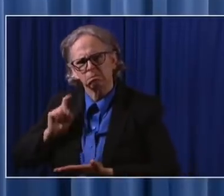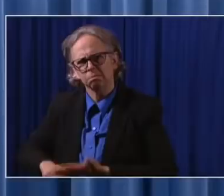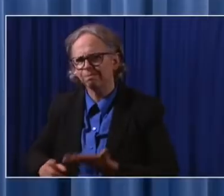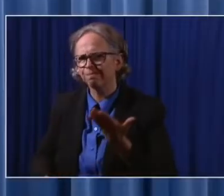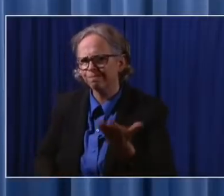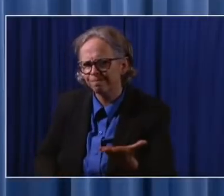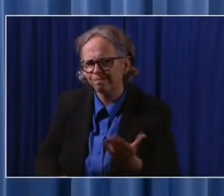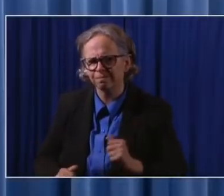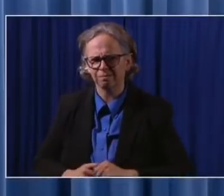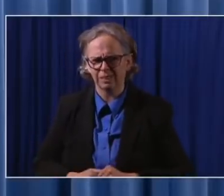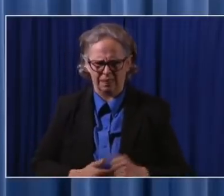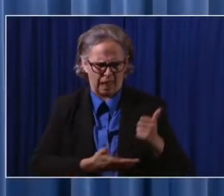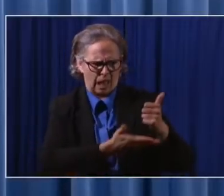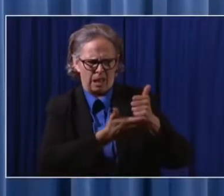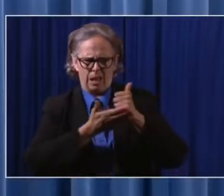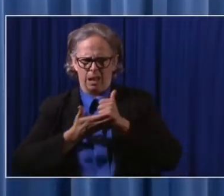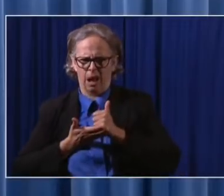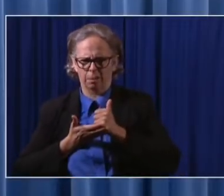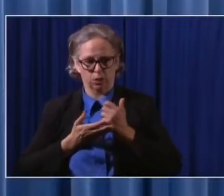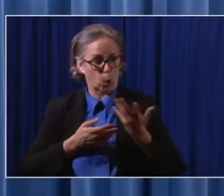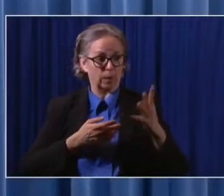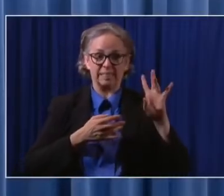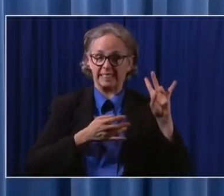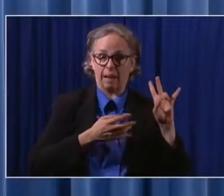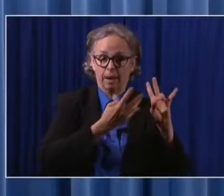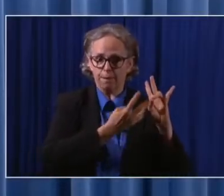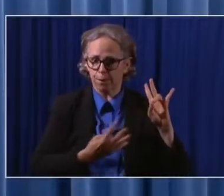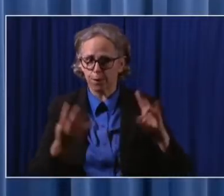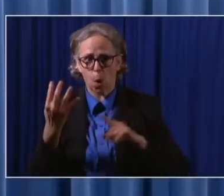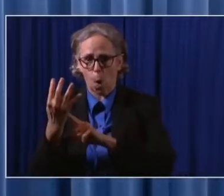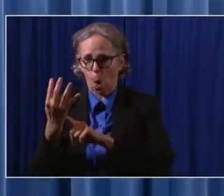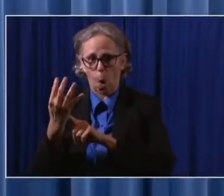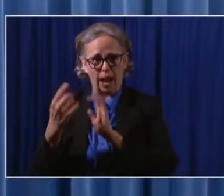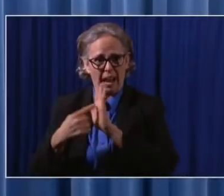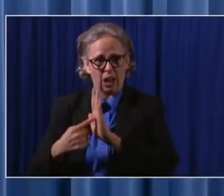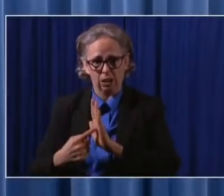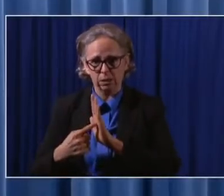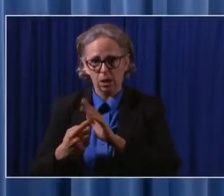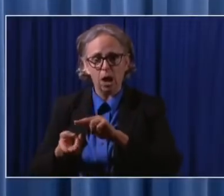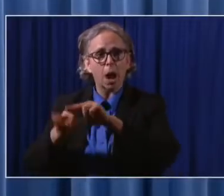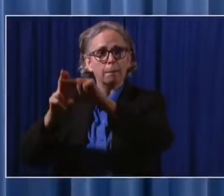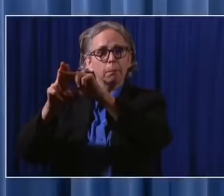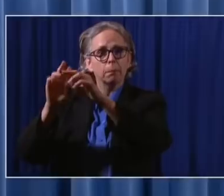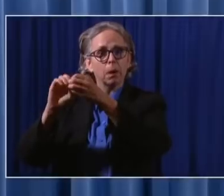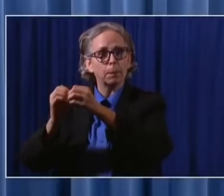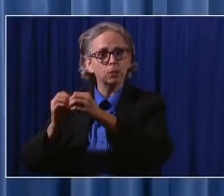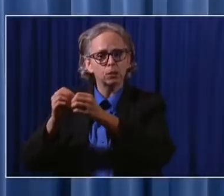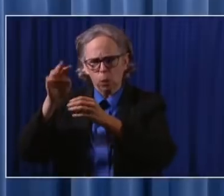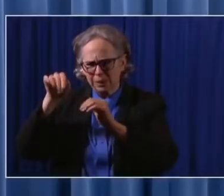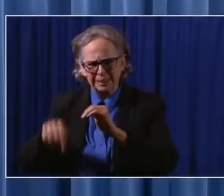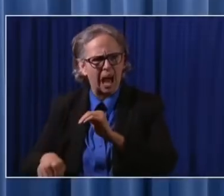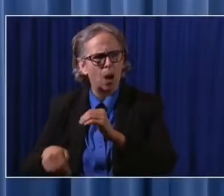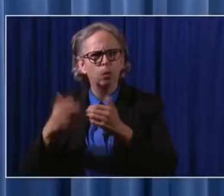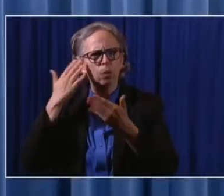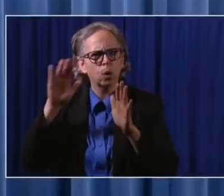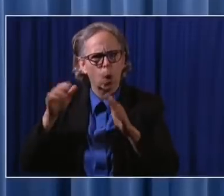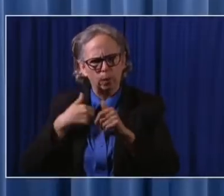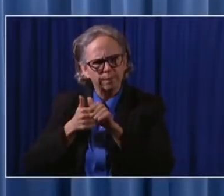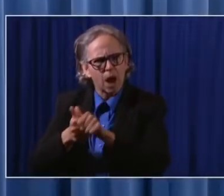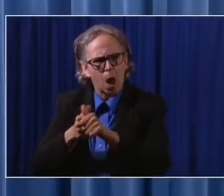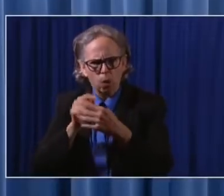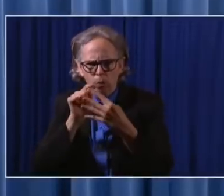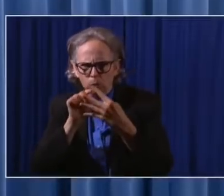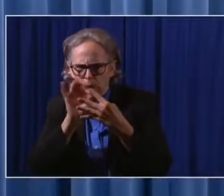are directional. In other words, which direction are we heading? And so this gives us all an opportunity to change